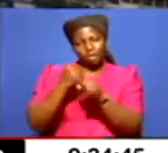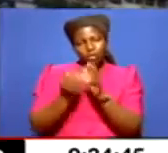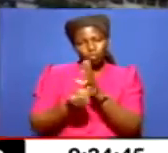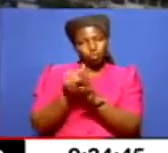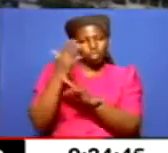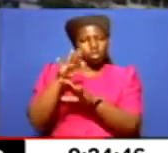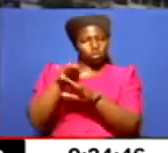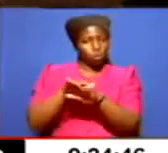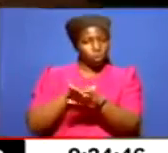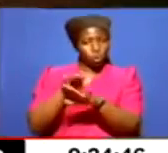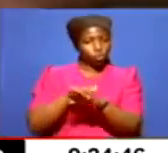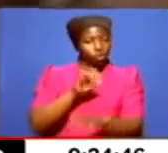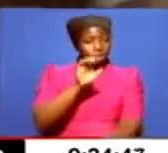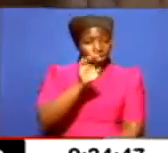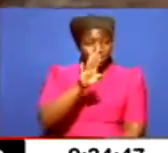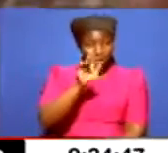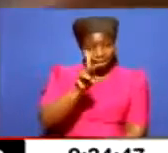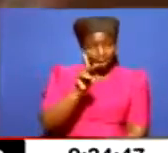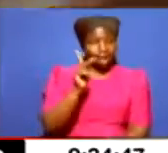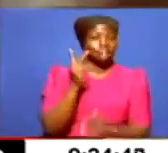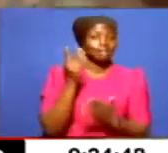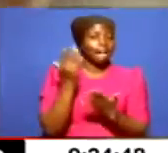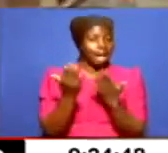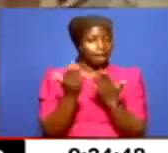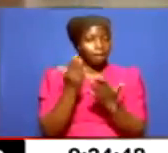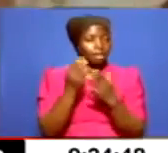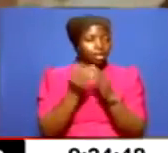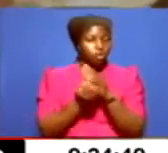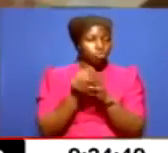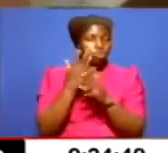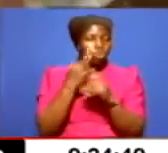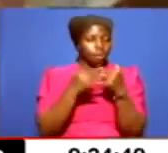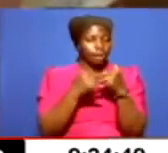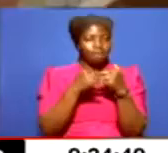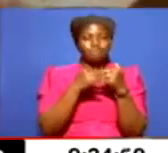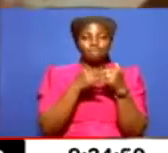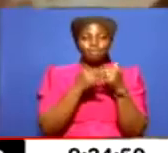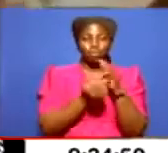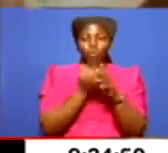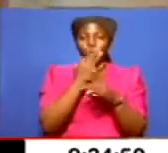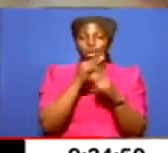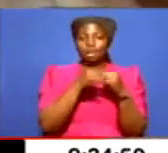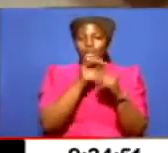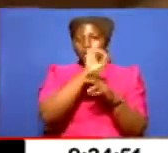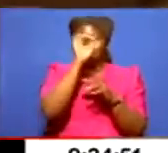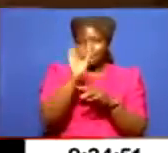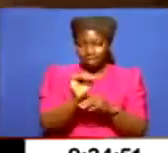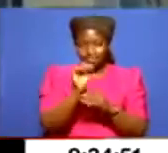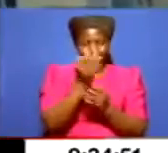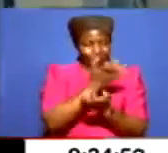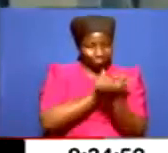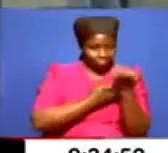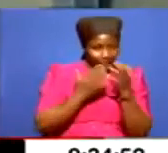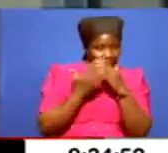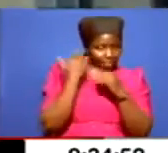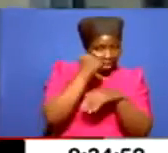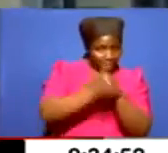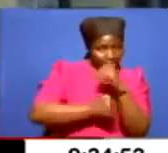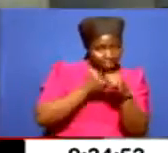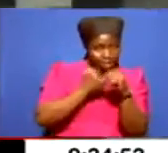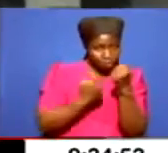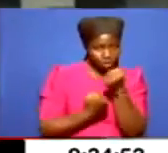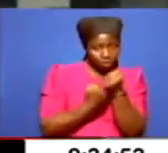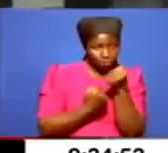The central bank approximates that the economy grew 8% last year, supported by non-agriculture sectors such as